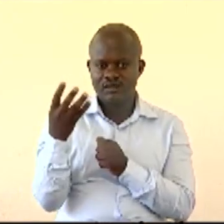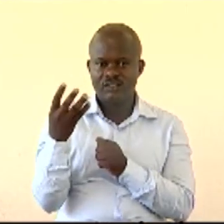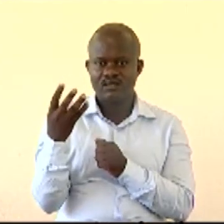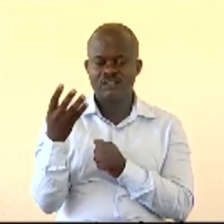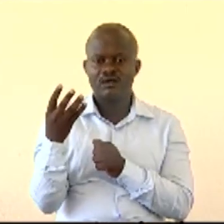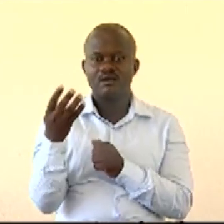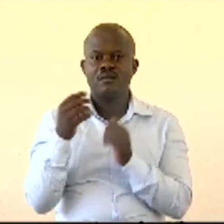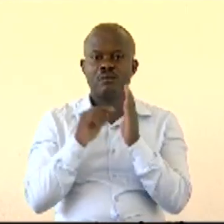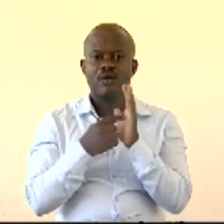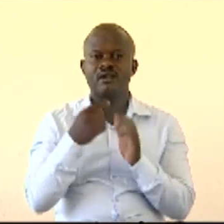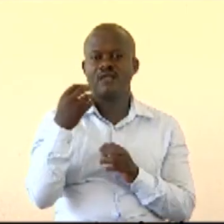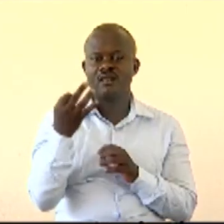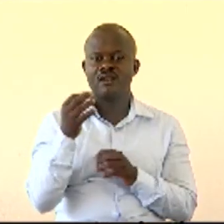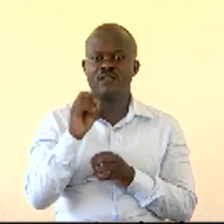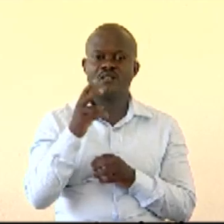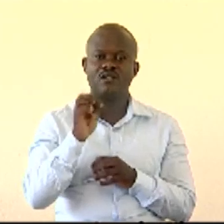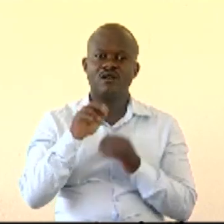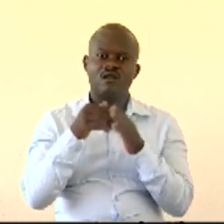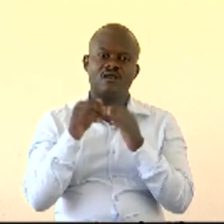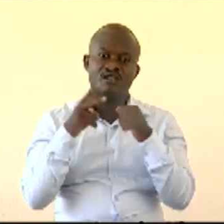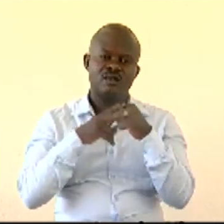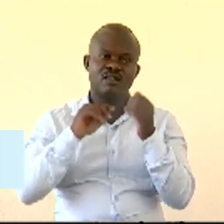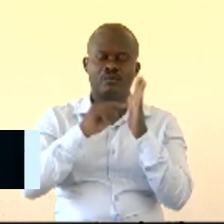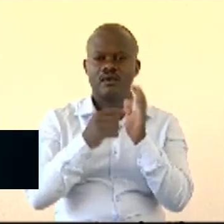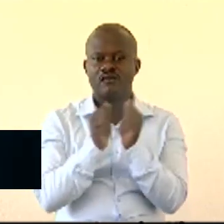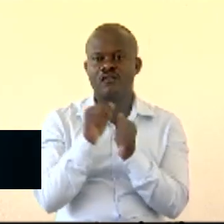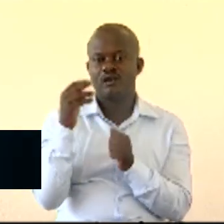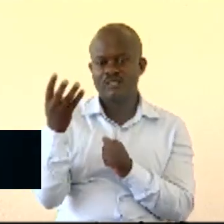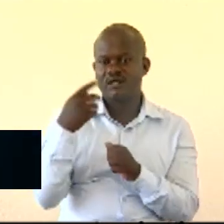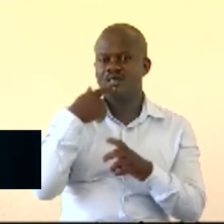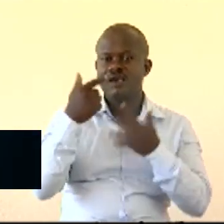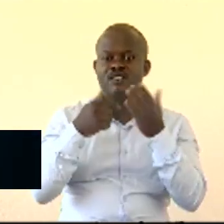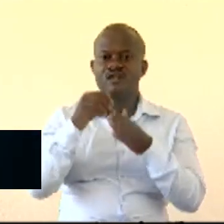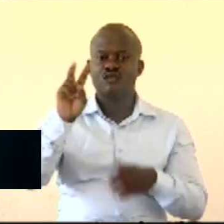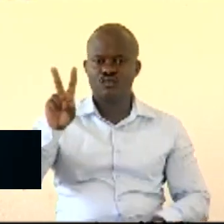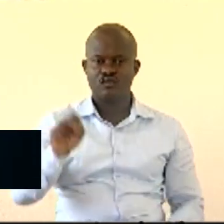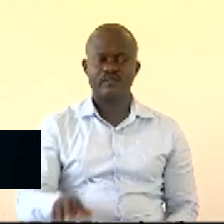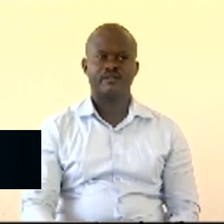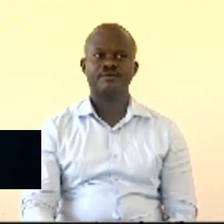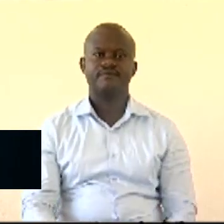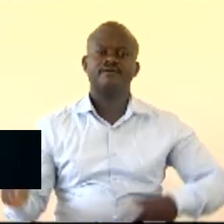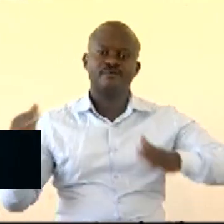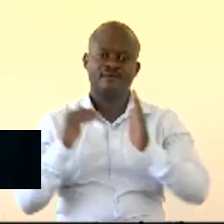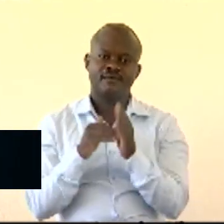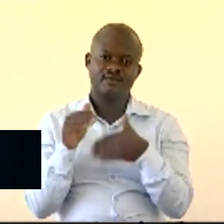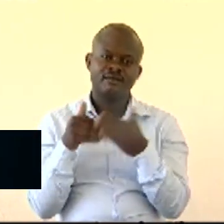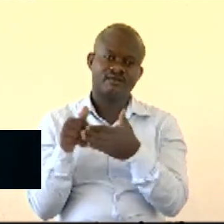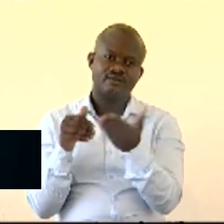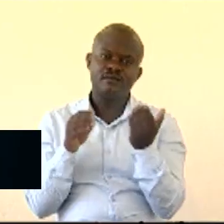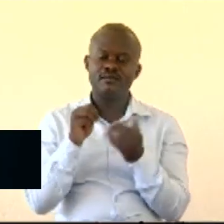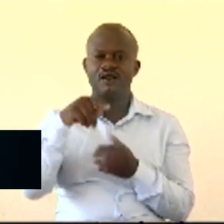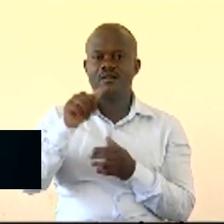14.3 over 7.14, that is 2. And then the